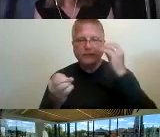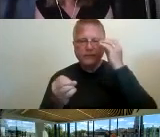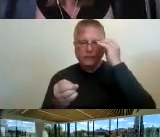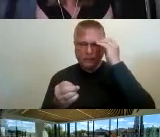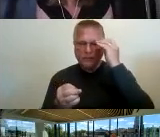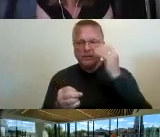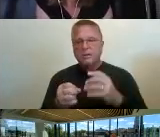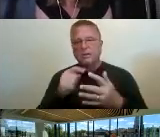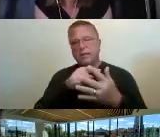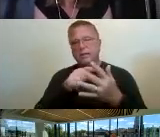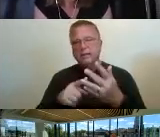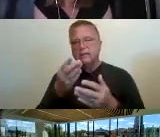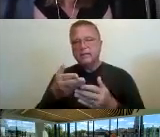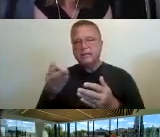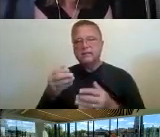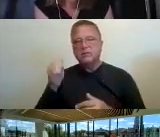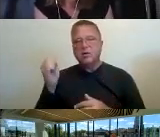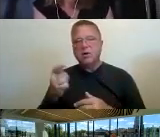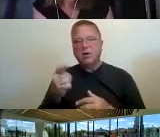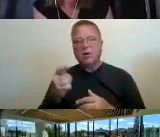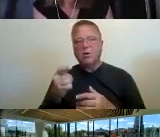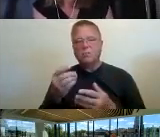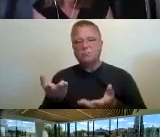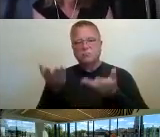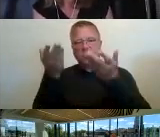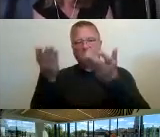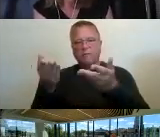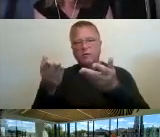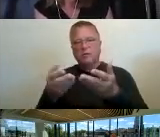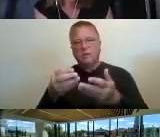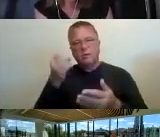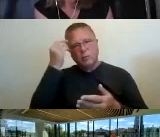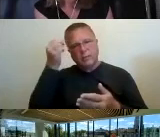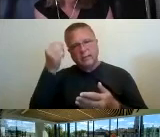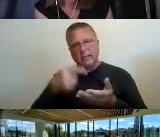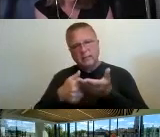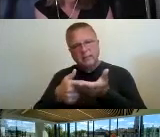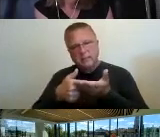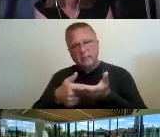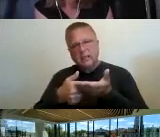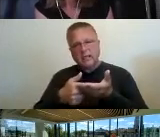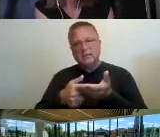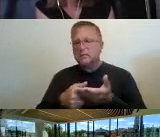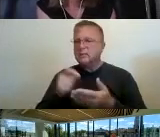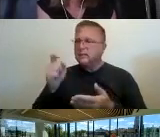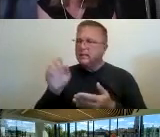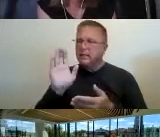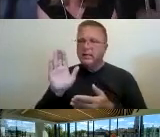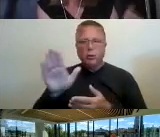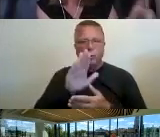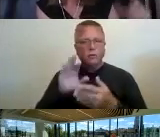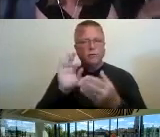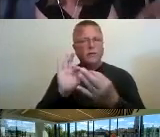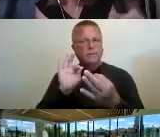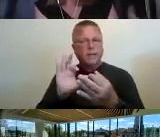You know, these are things that are all on the table that we'd want to kind of get your feedback. I've